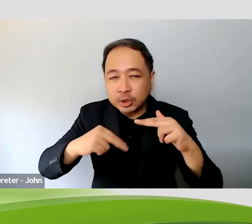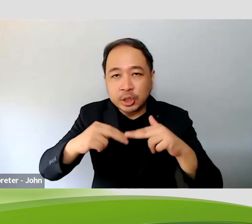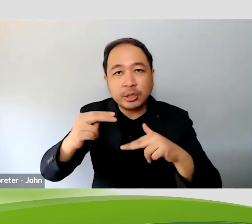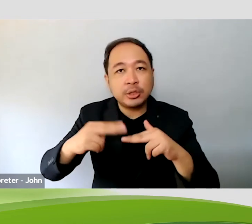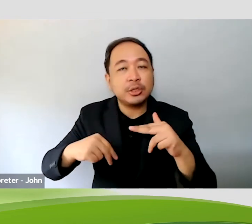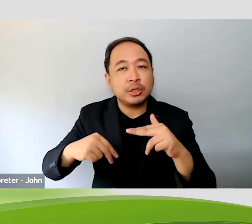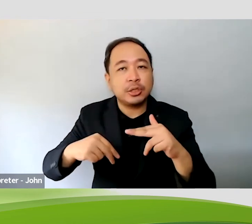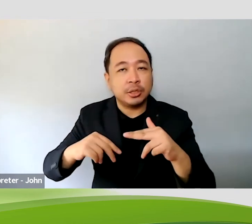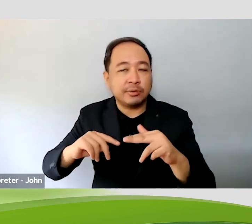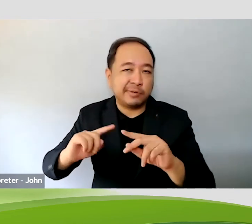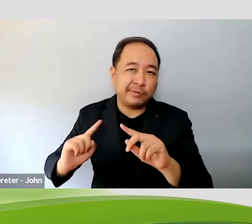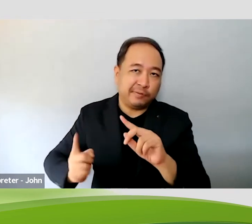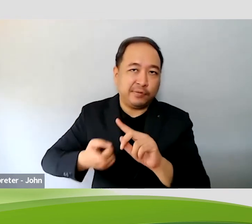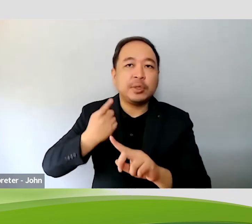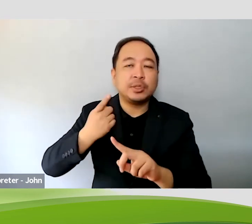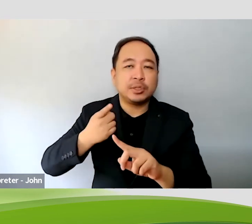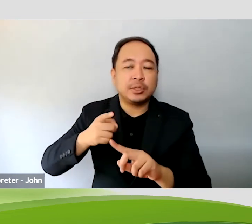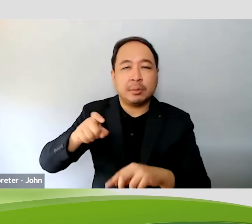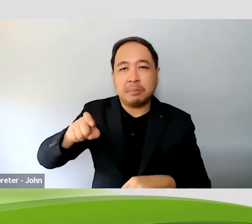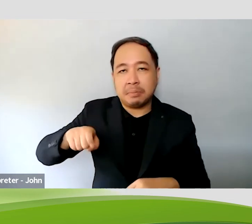first